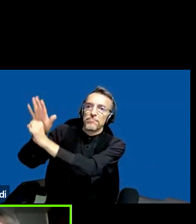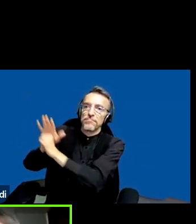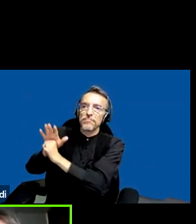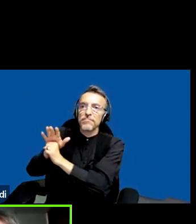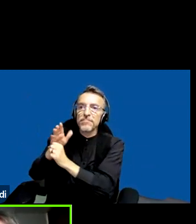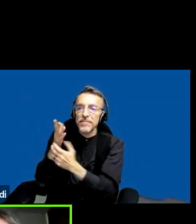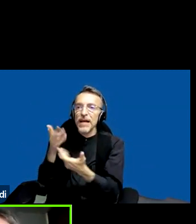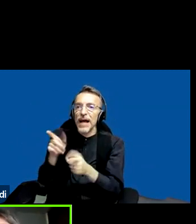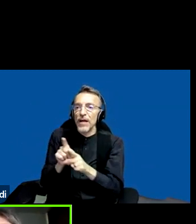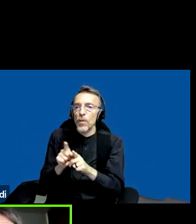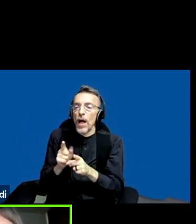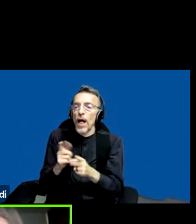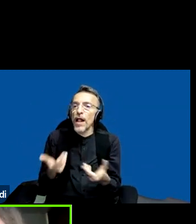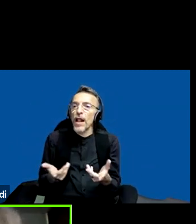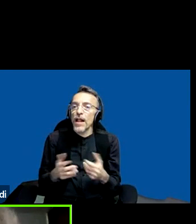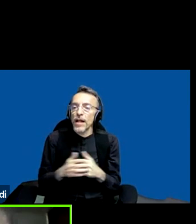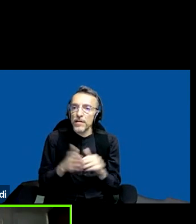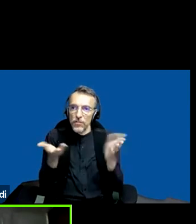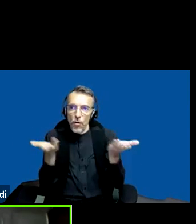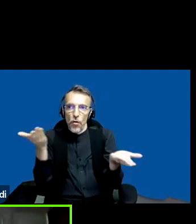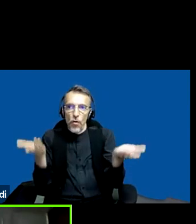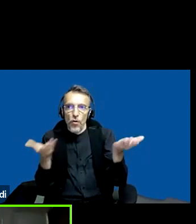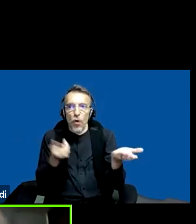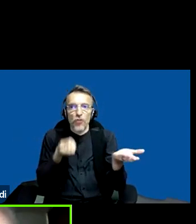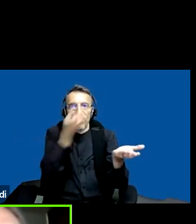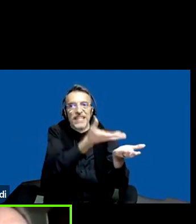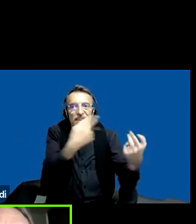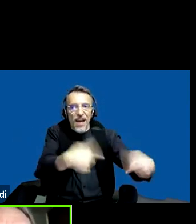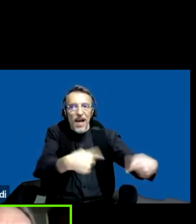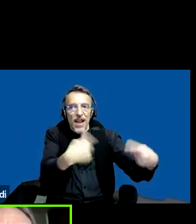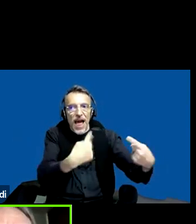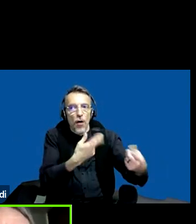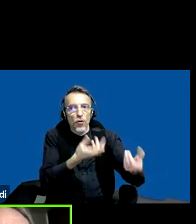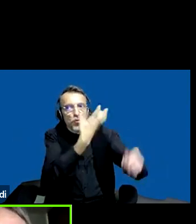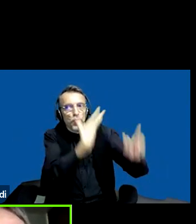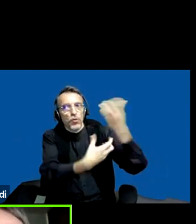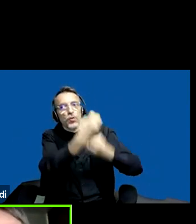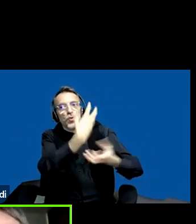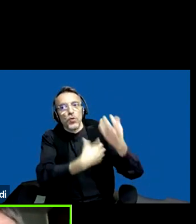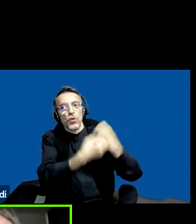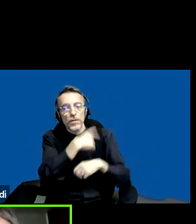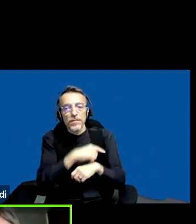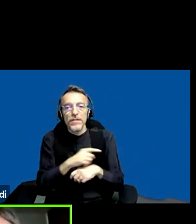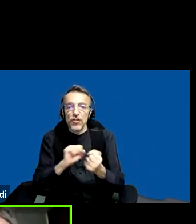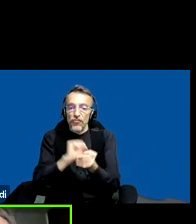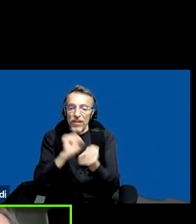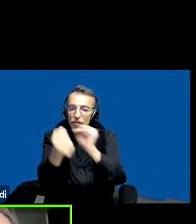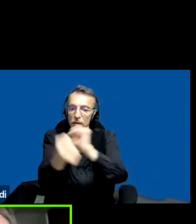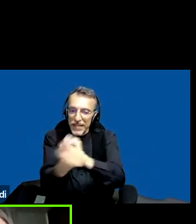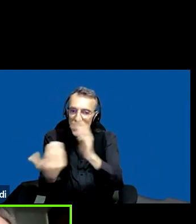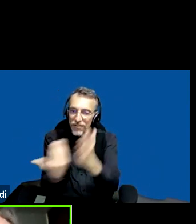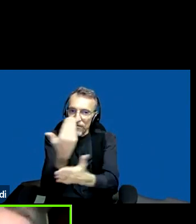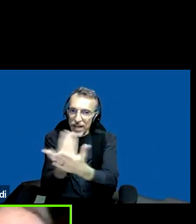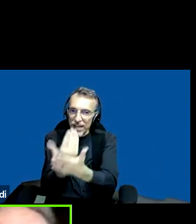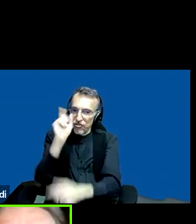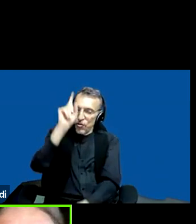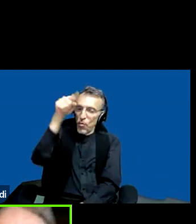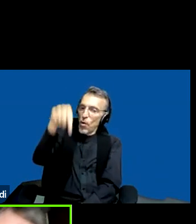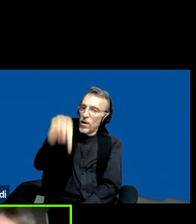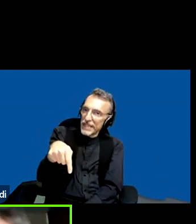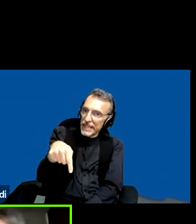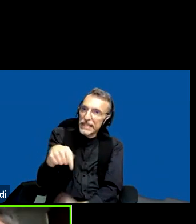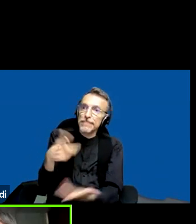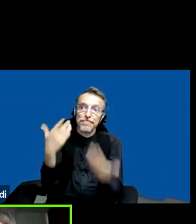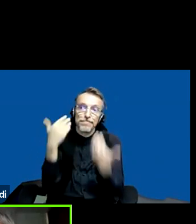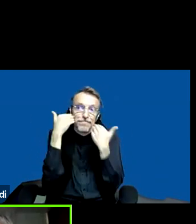That's what my own work in particular tries pretty unsuccessfully to do. On transformative innovation, it's a great question. What is it? Well, we don't know.